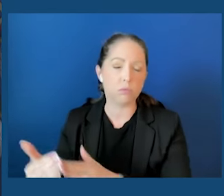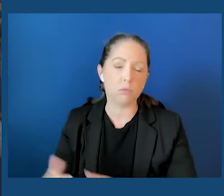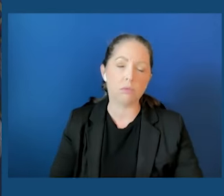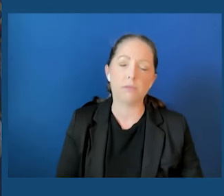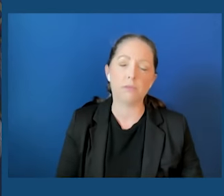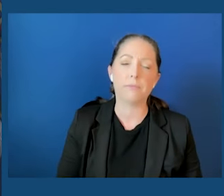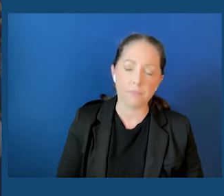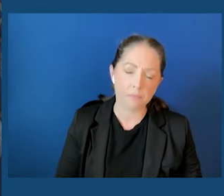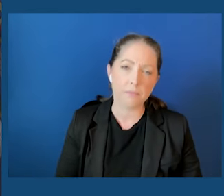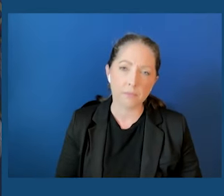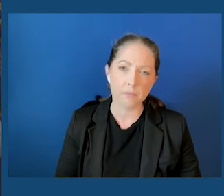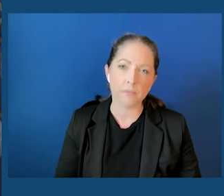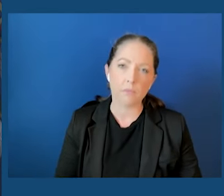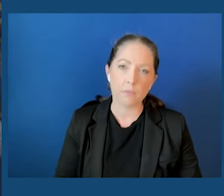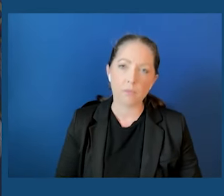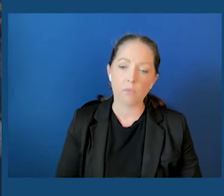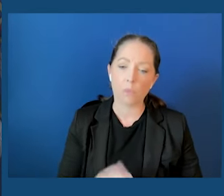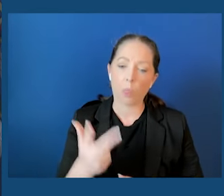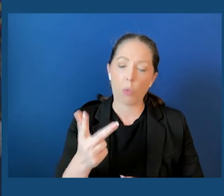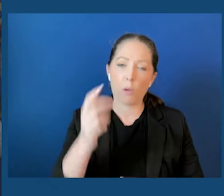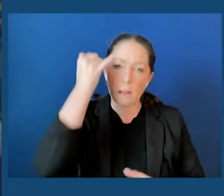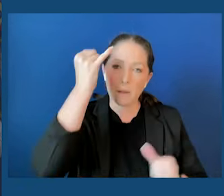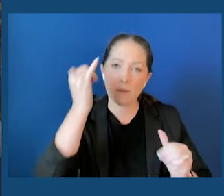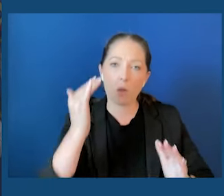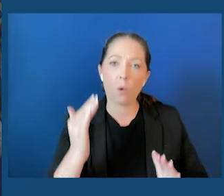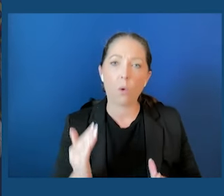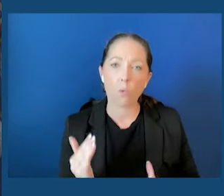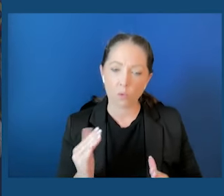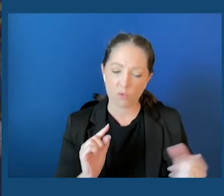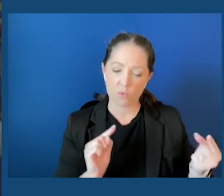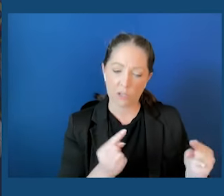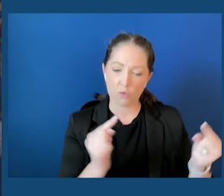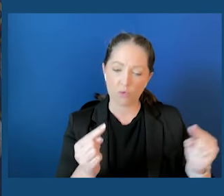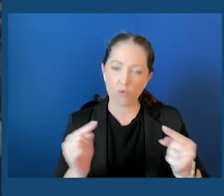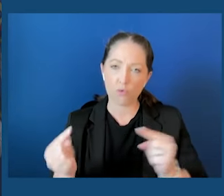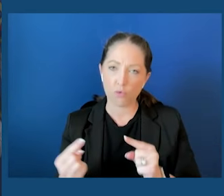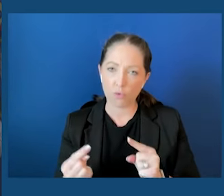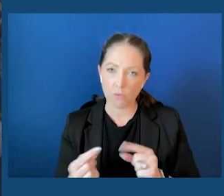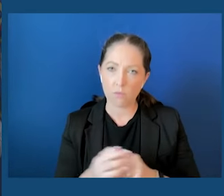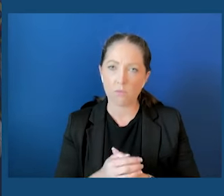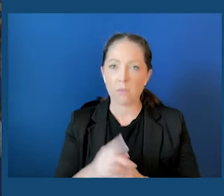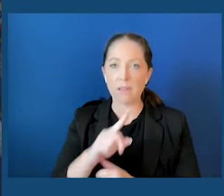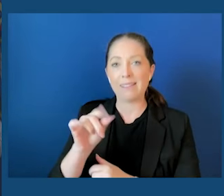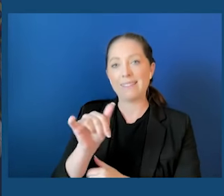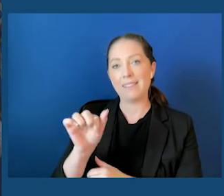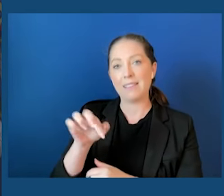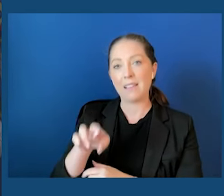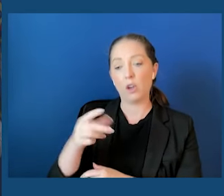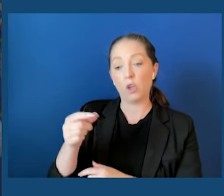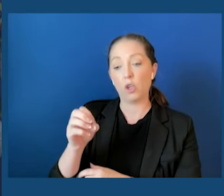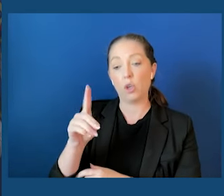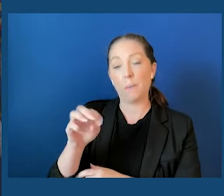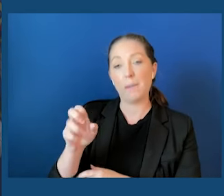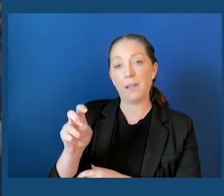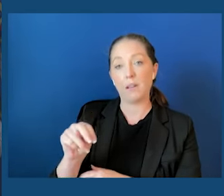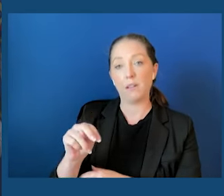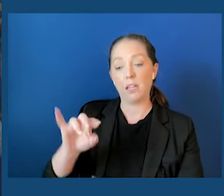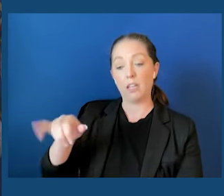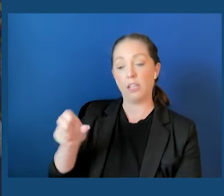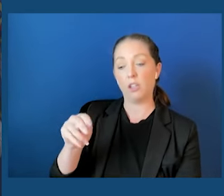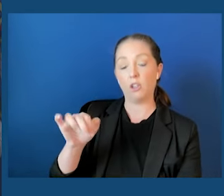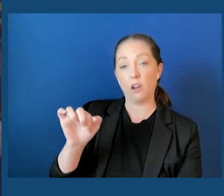Three Buffalonians were injured: Zaire Goodman, Jennifer Warrington, and Christopher